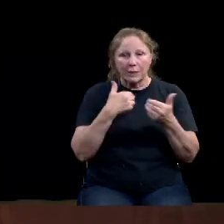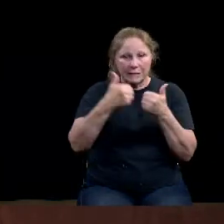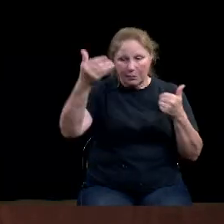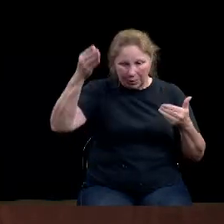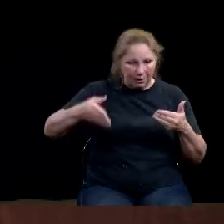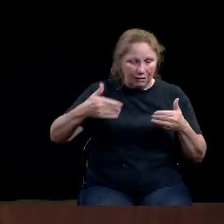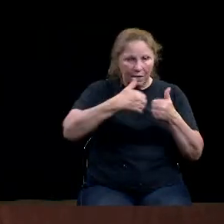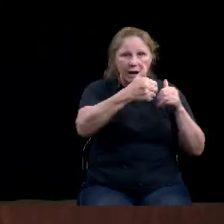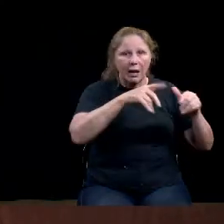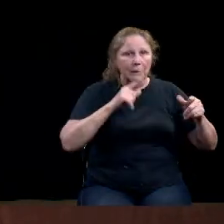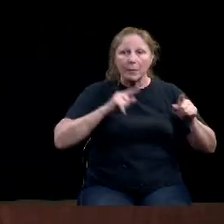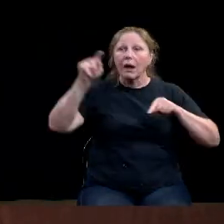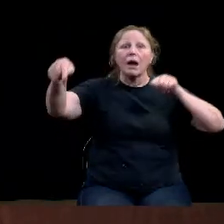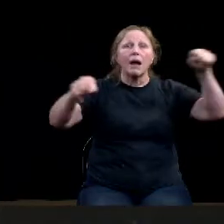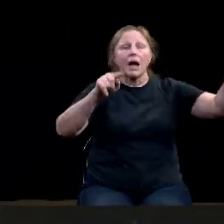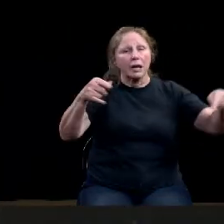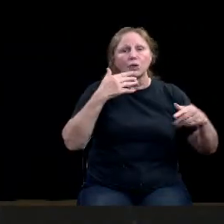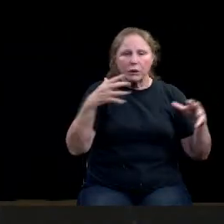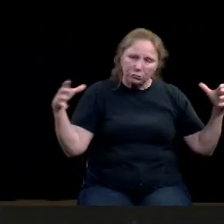I appreciate it, Mayor. Thanks.